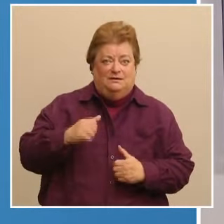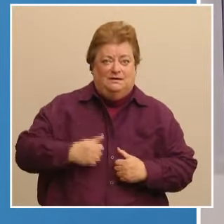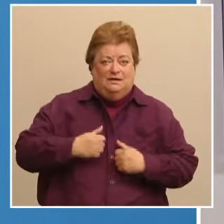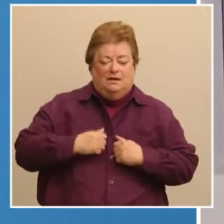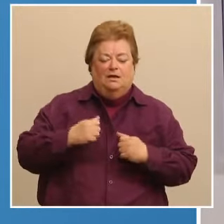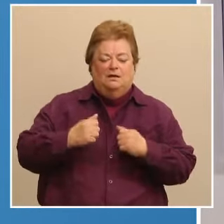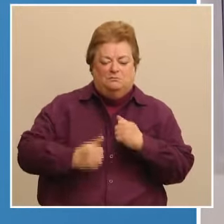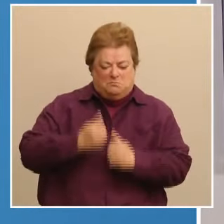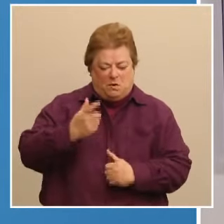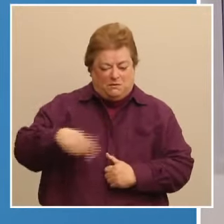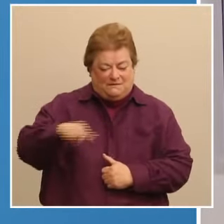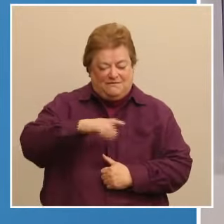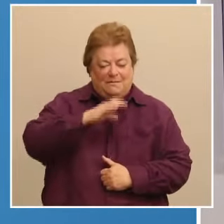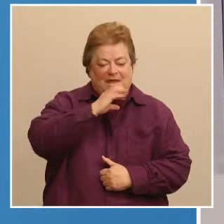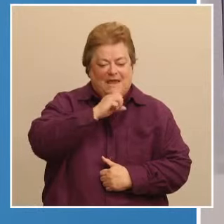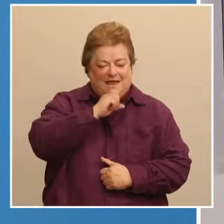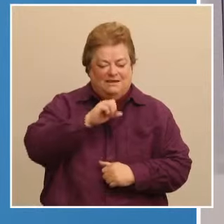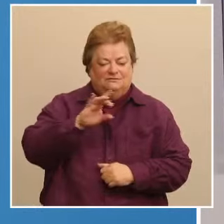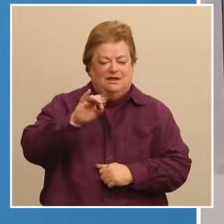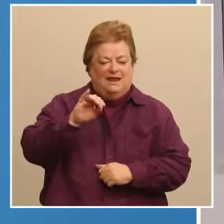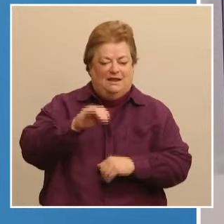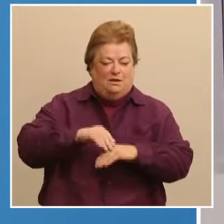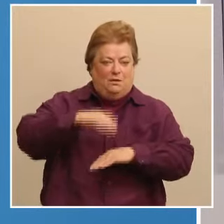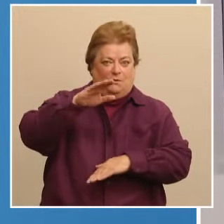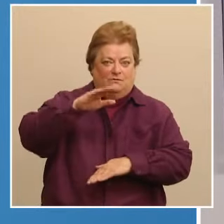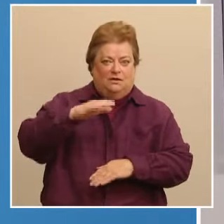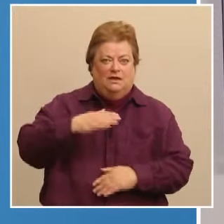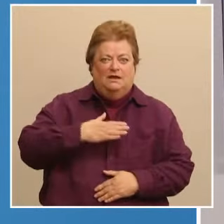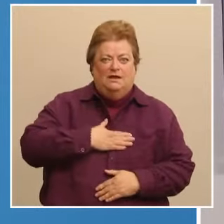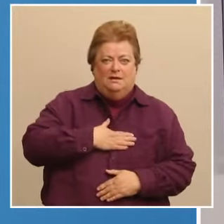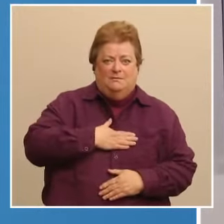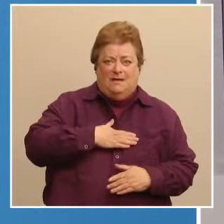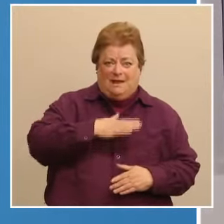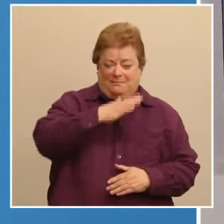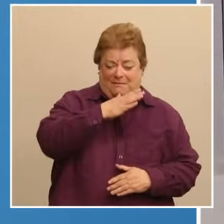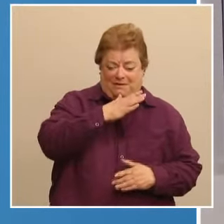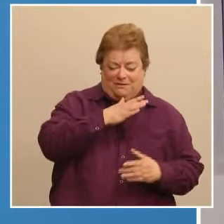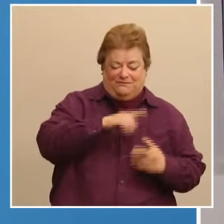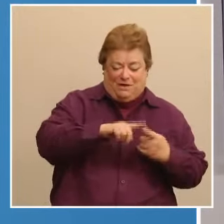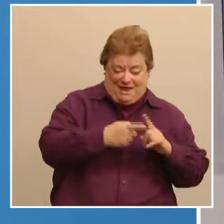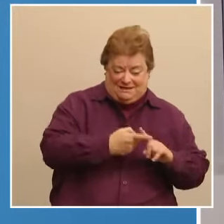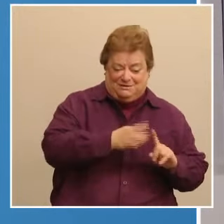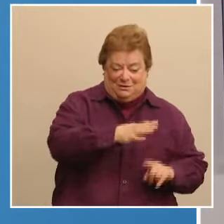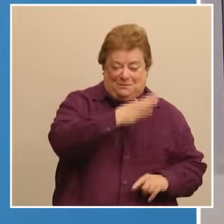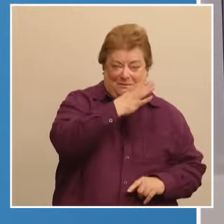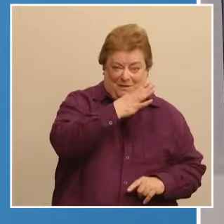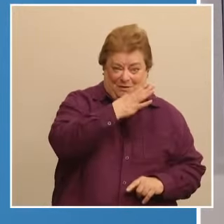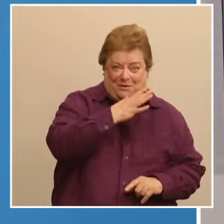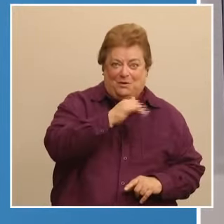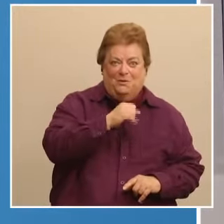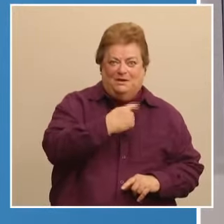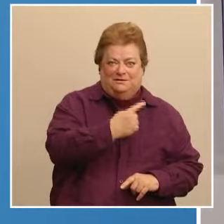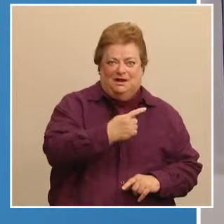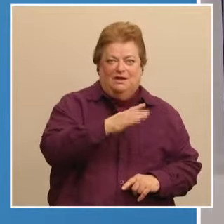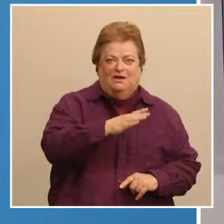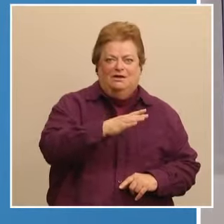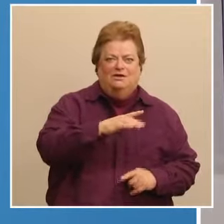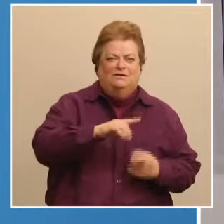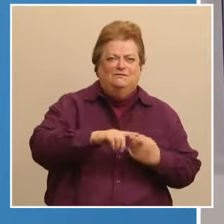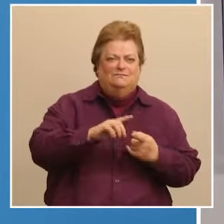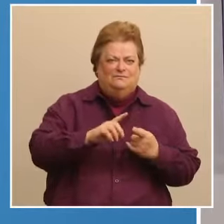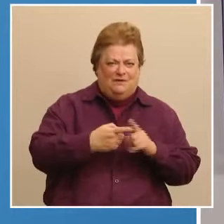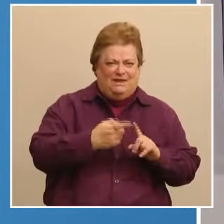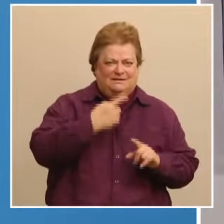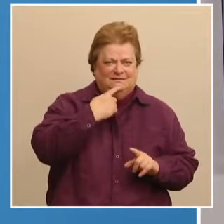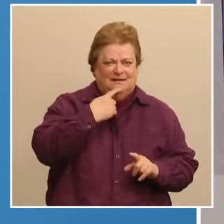aged 80 years and older. A friend of mine's mother was among them. My friend posted on Facebook about how her son had kindly